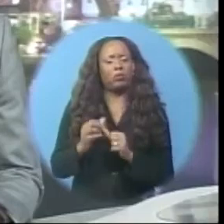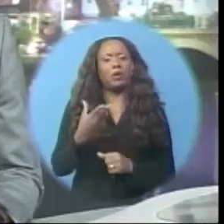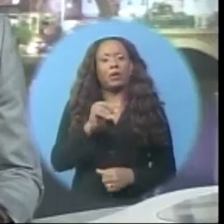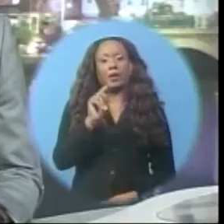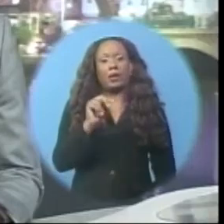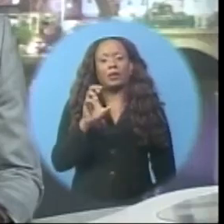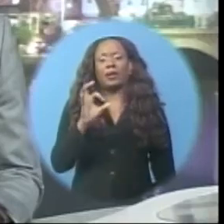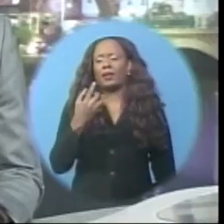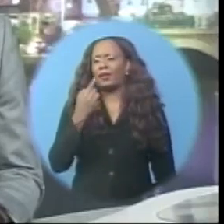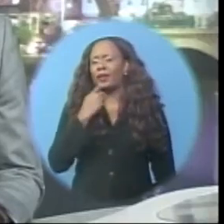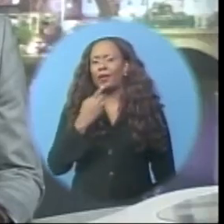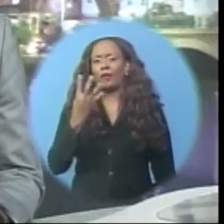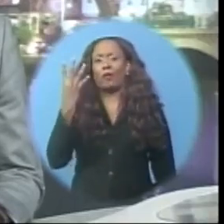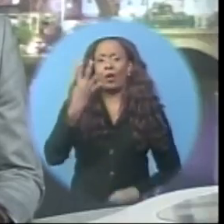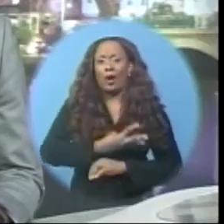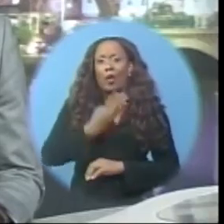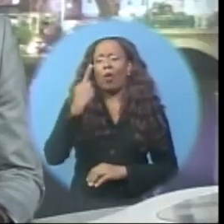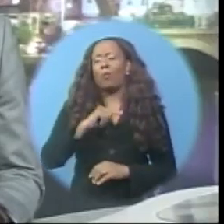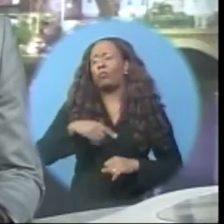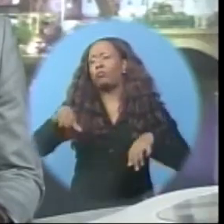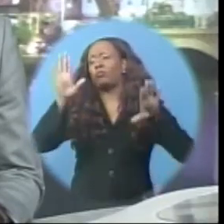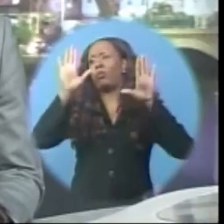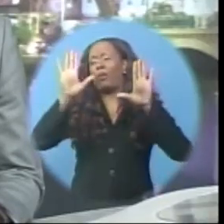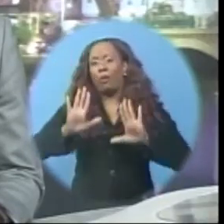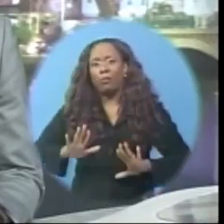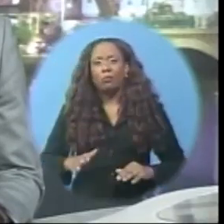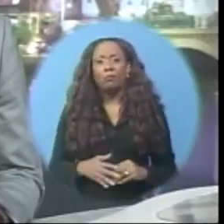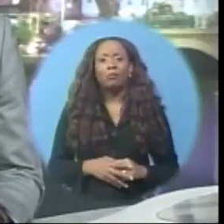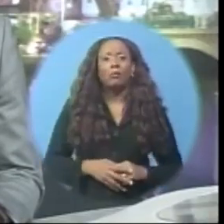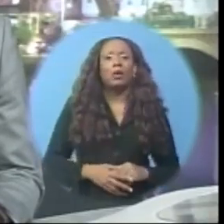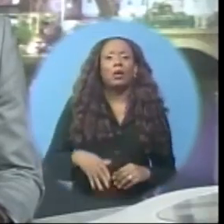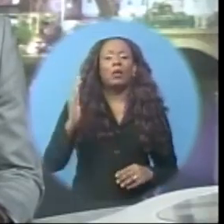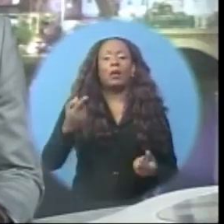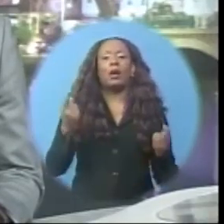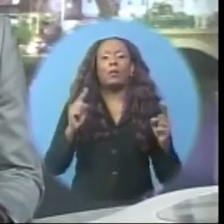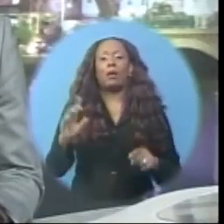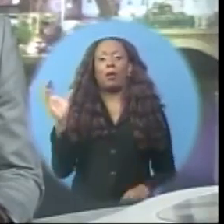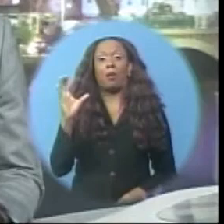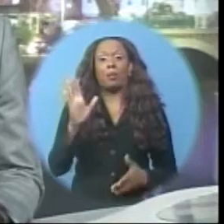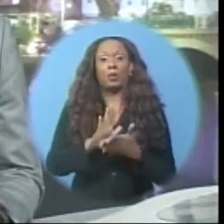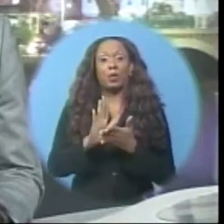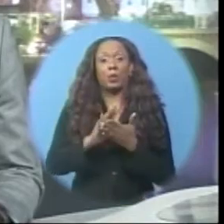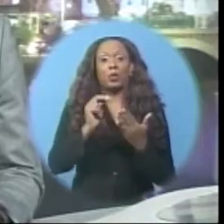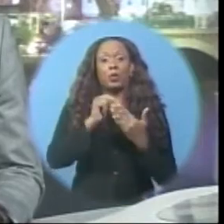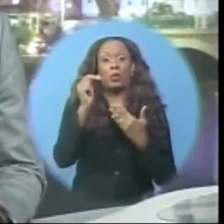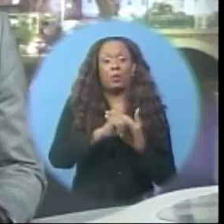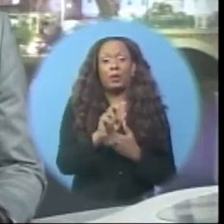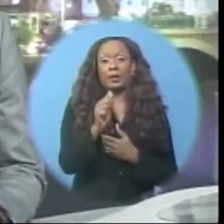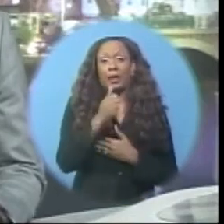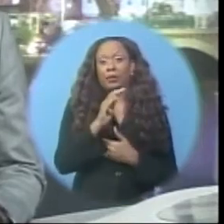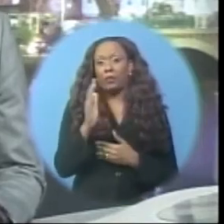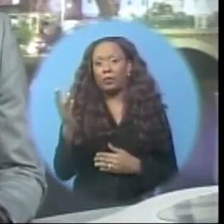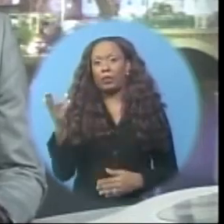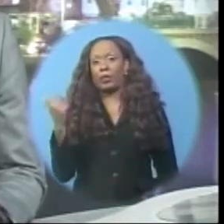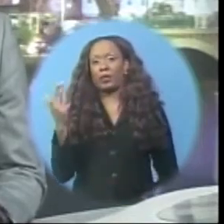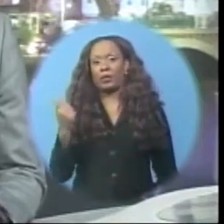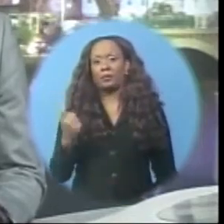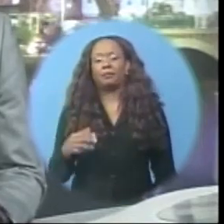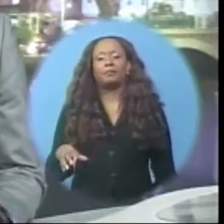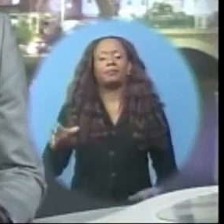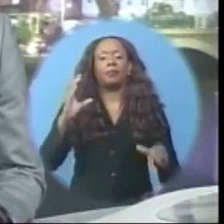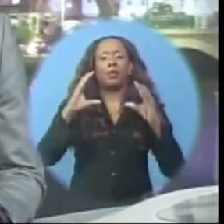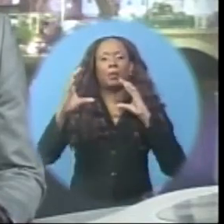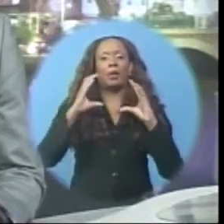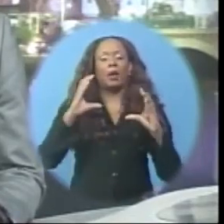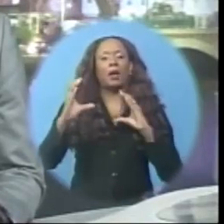4 days of performances. The finals come off at the Major Newt Hall at Combermere School from November 10th to 13th. A corporate communication specialist